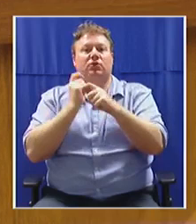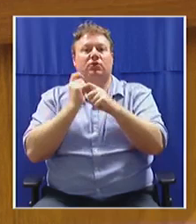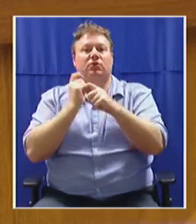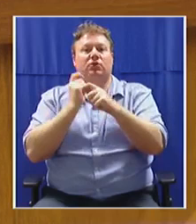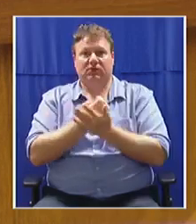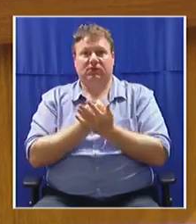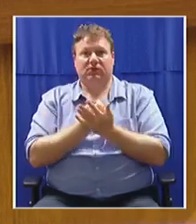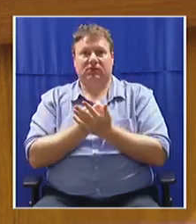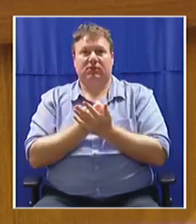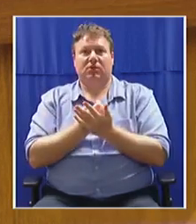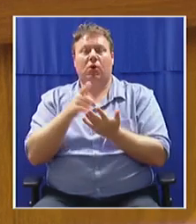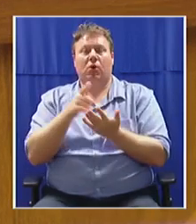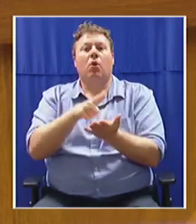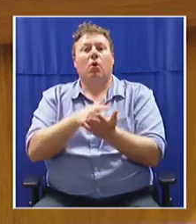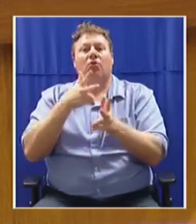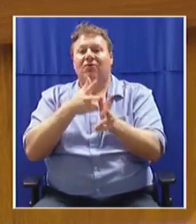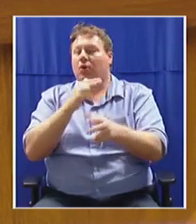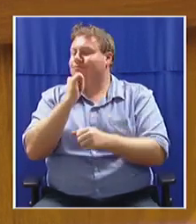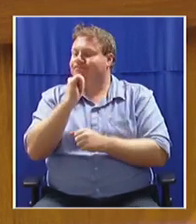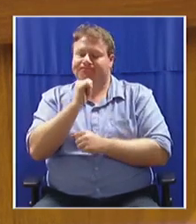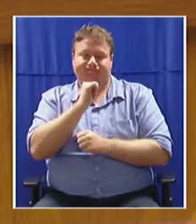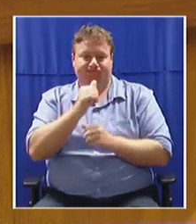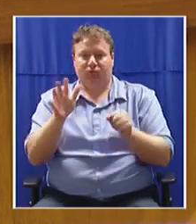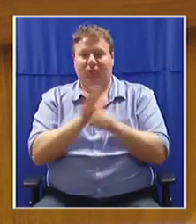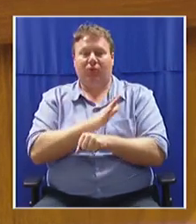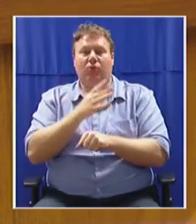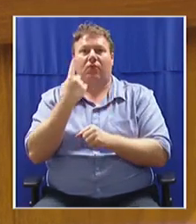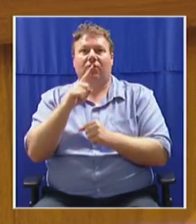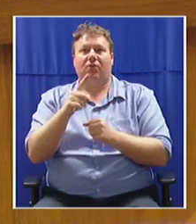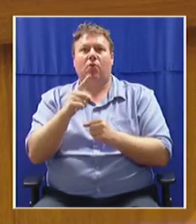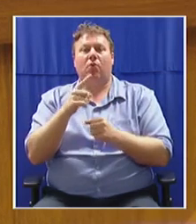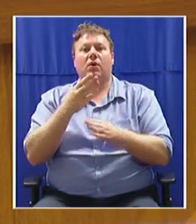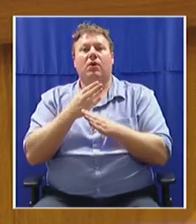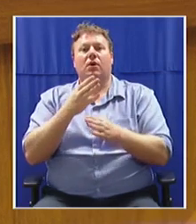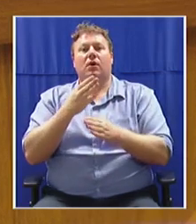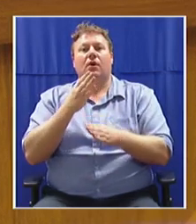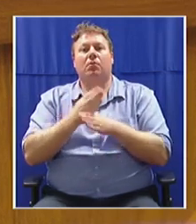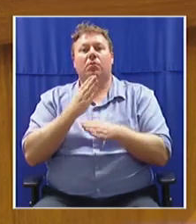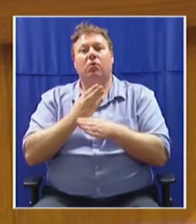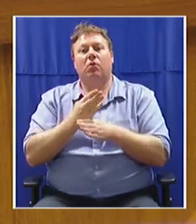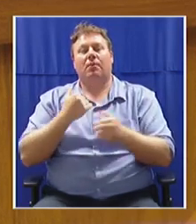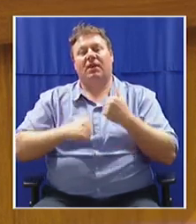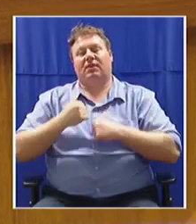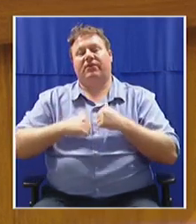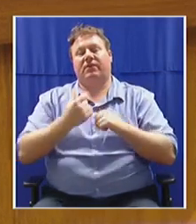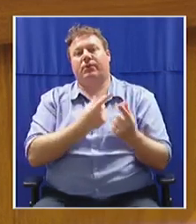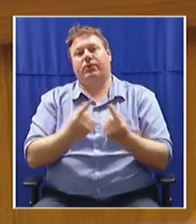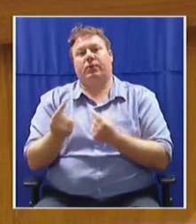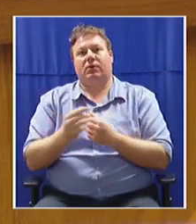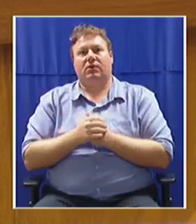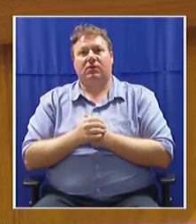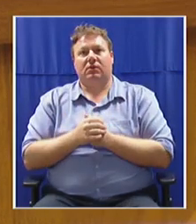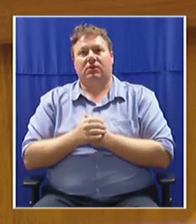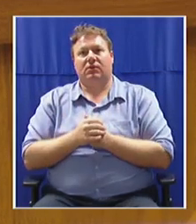the bylaws governing our economic activities. In particular, this